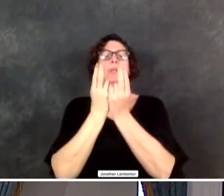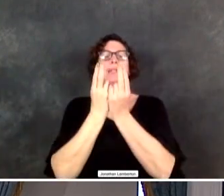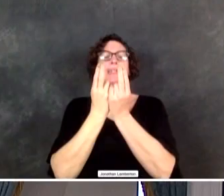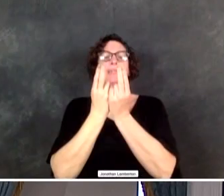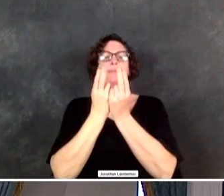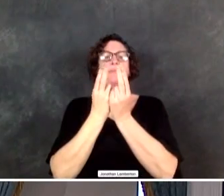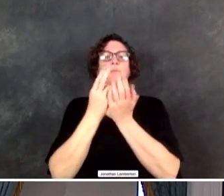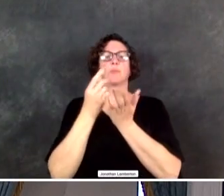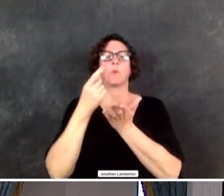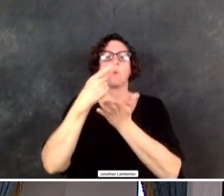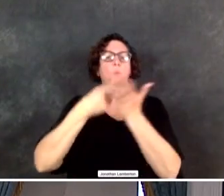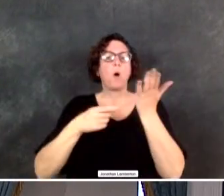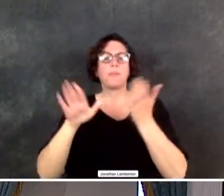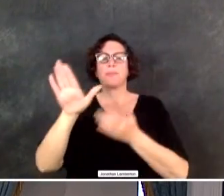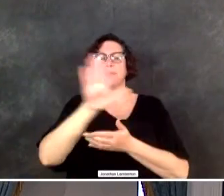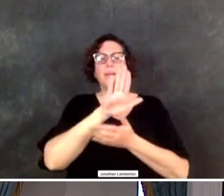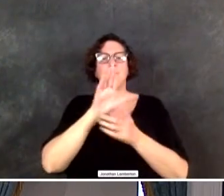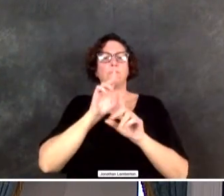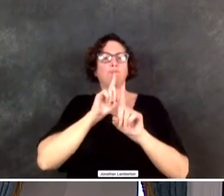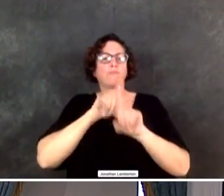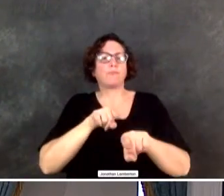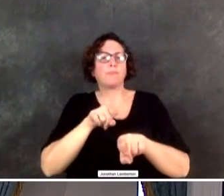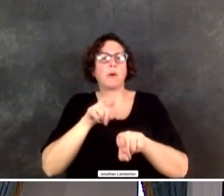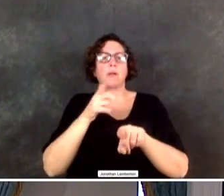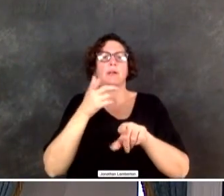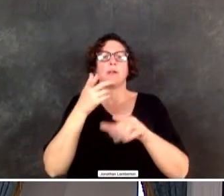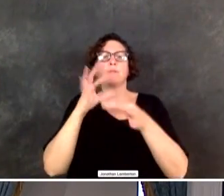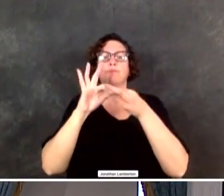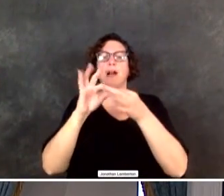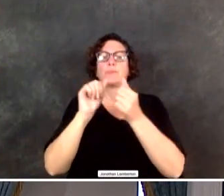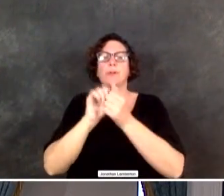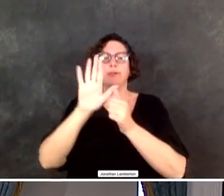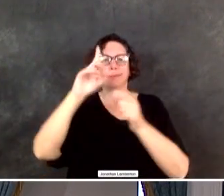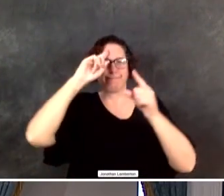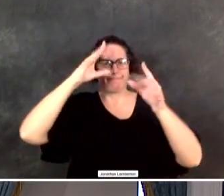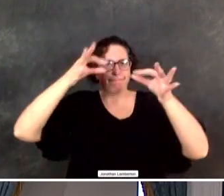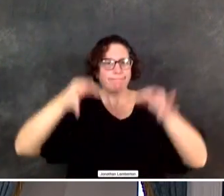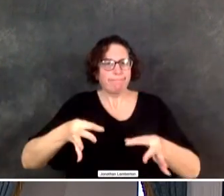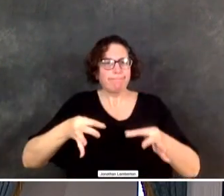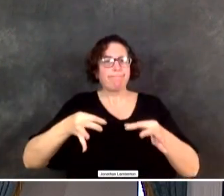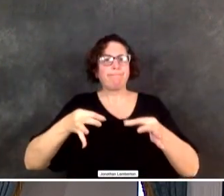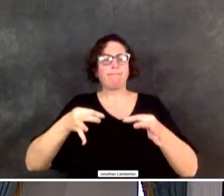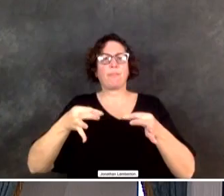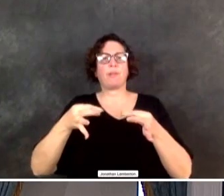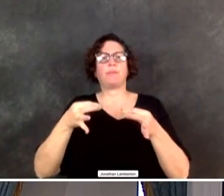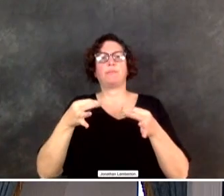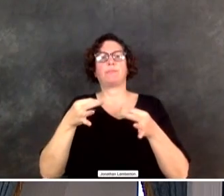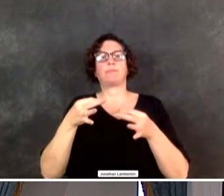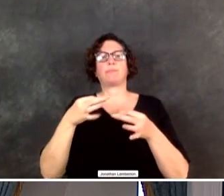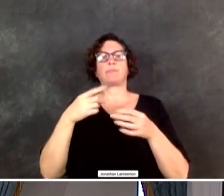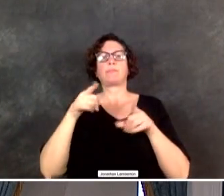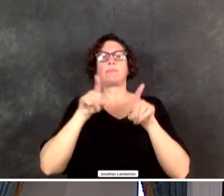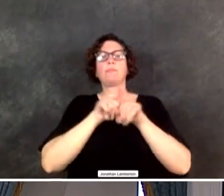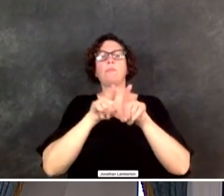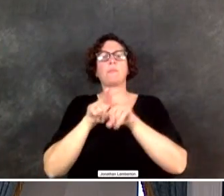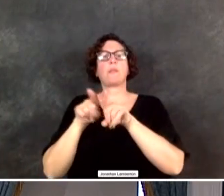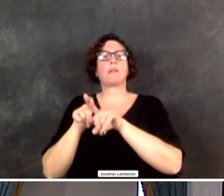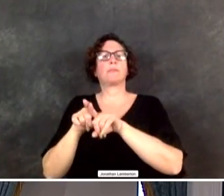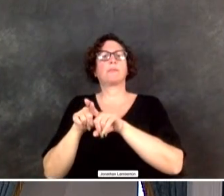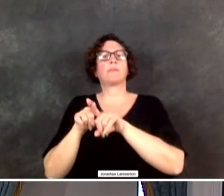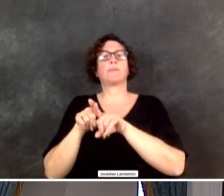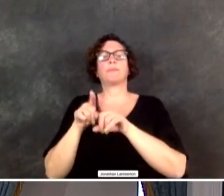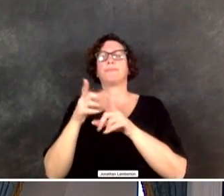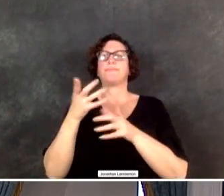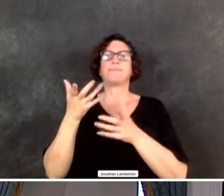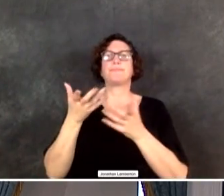also, given the fact that these schools that we're talking about in terms of closure are going to disproportionately impact families that, given